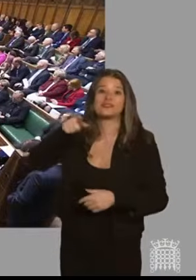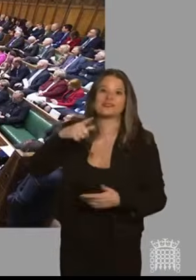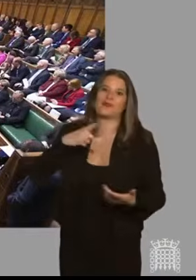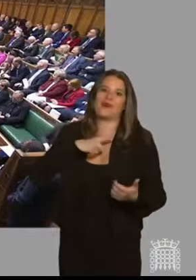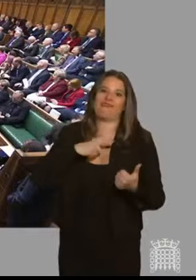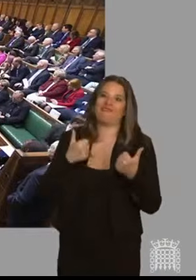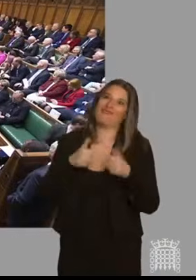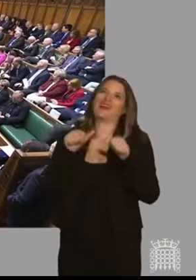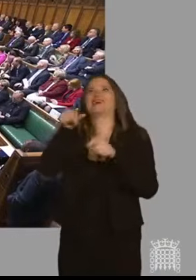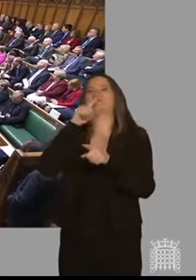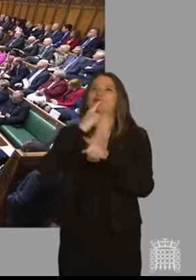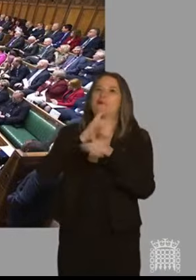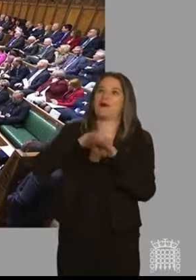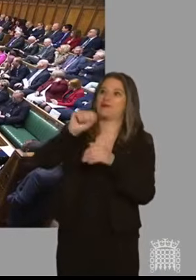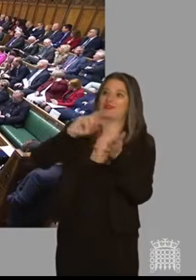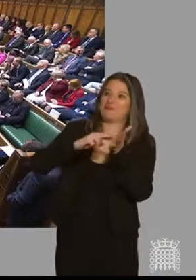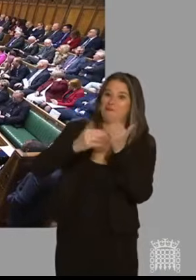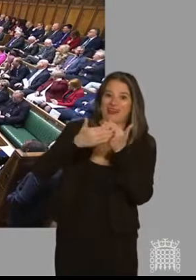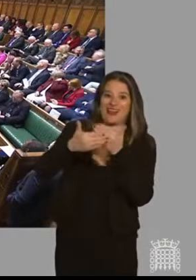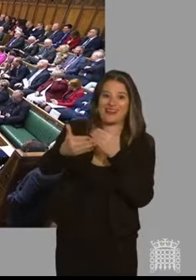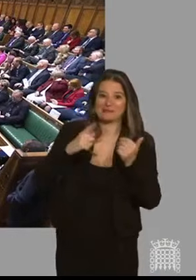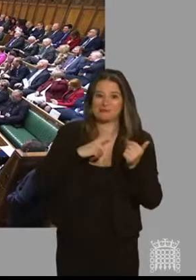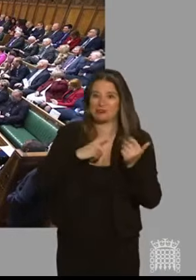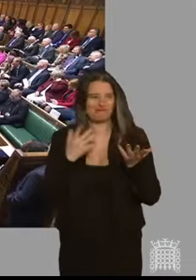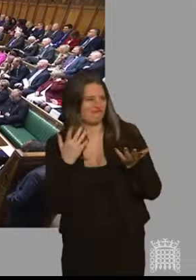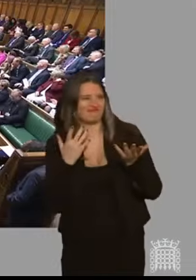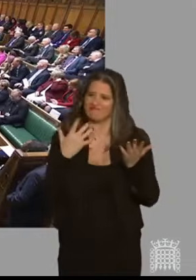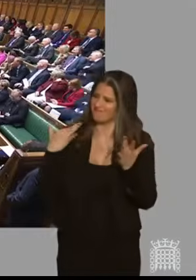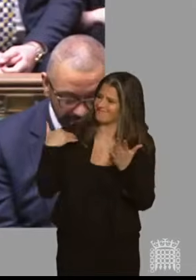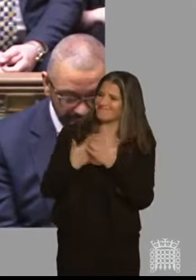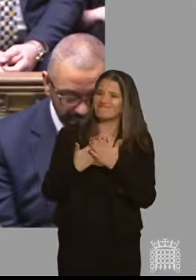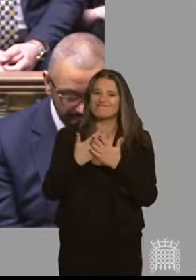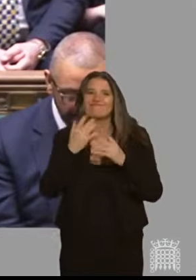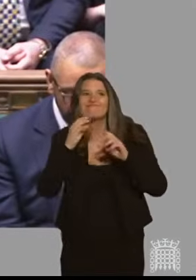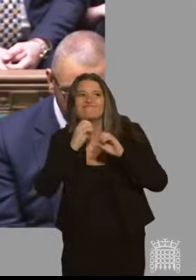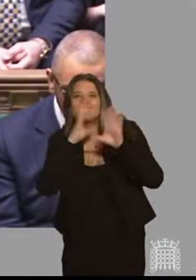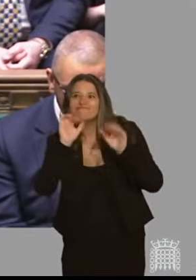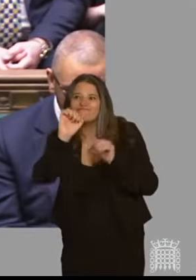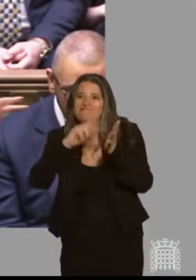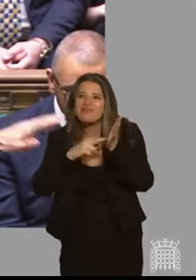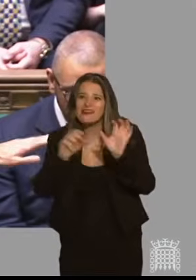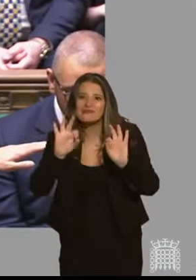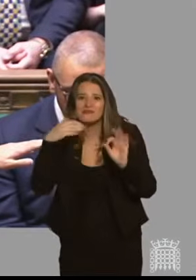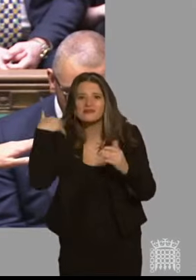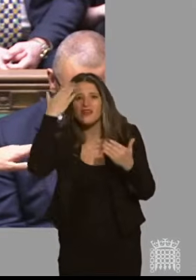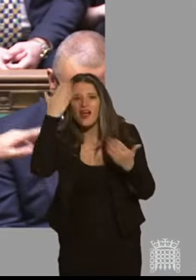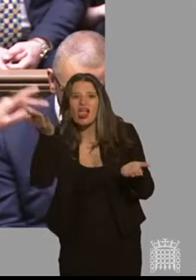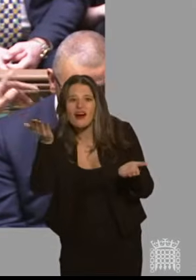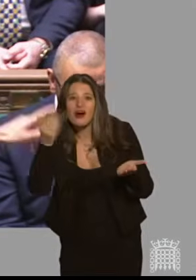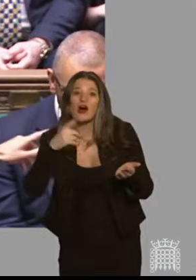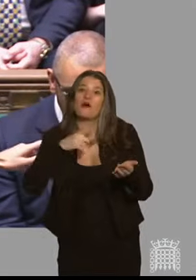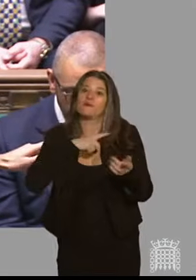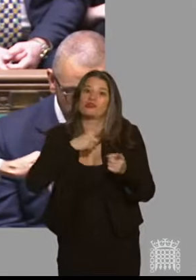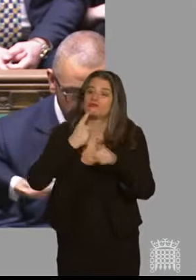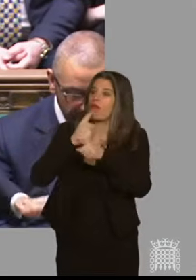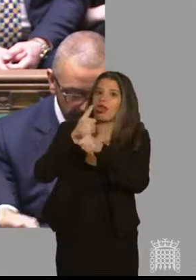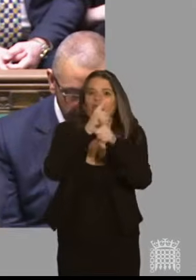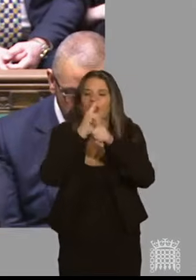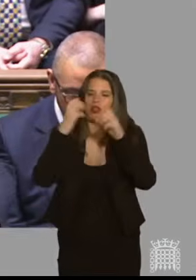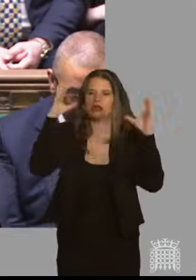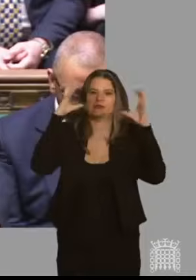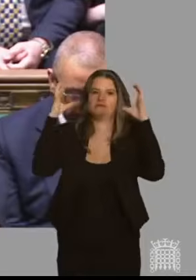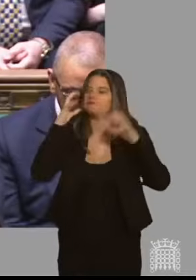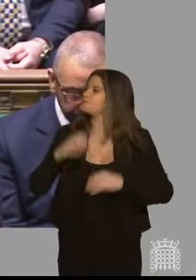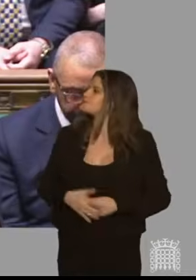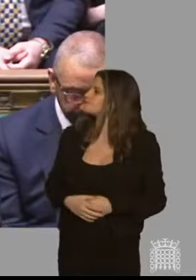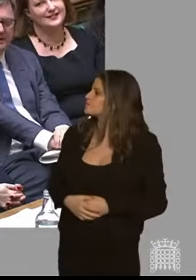Prime Minister. The Shadow Chief Secretary of the Treasury has confirmed that the Labour Party will not be sticking to the Conservative government